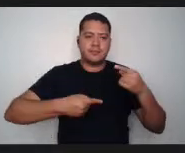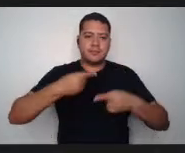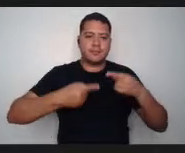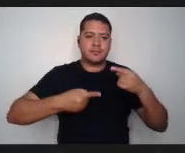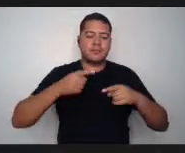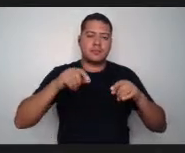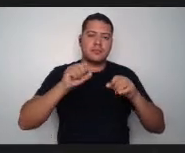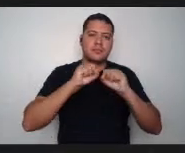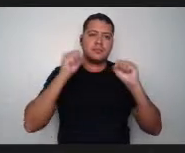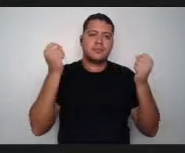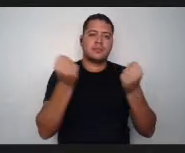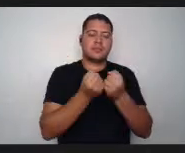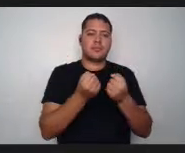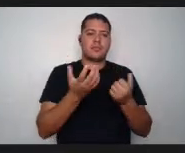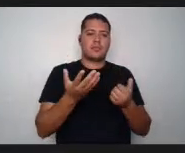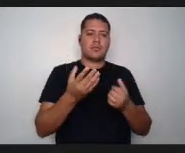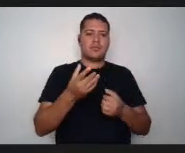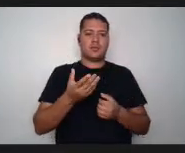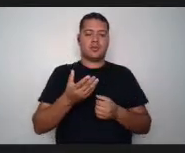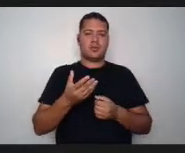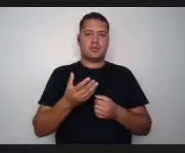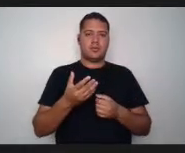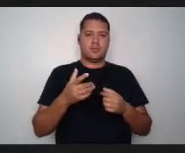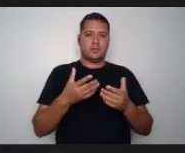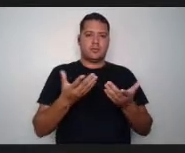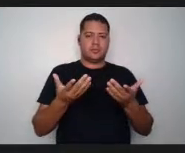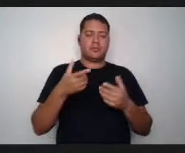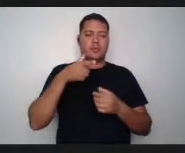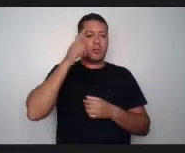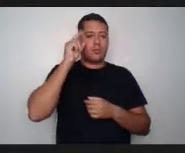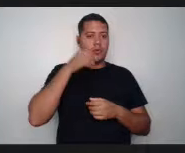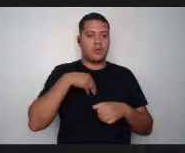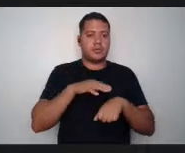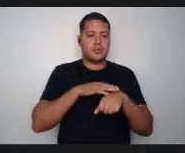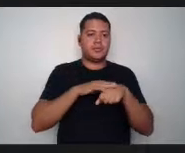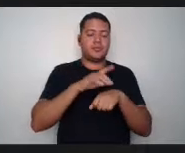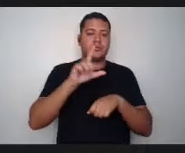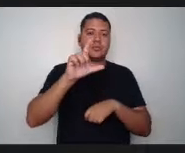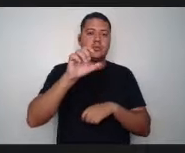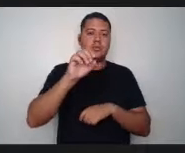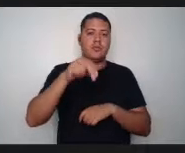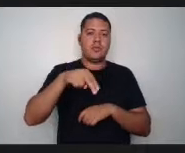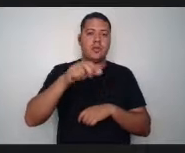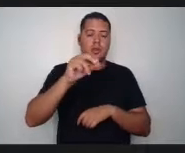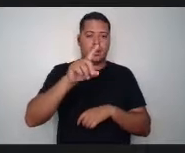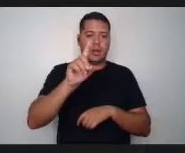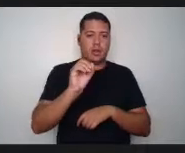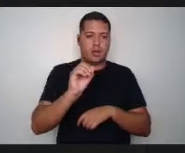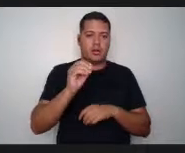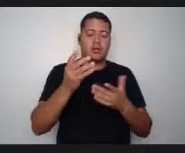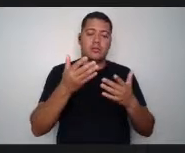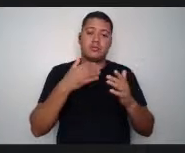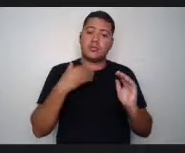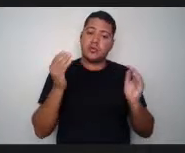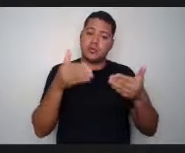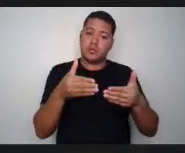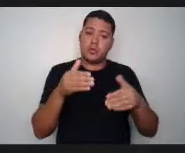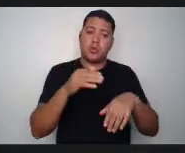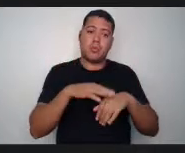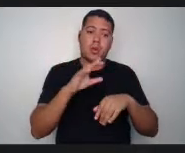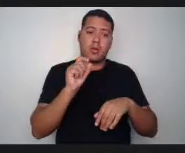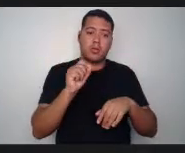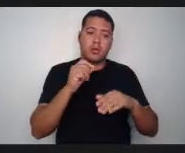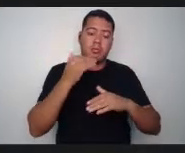decided, since there were many discussions that took place over the seminar, I talked to Leonardo and to try and